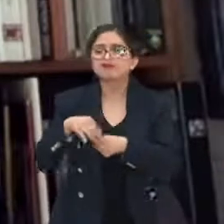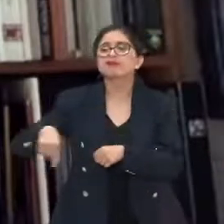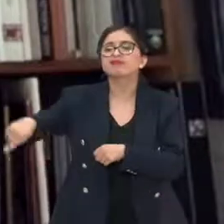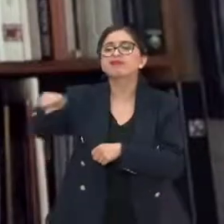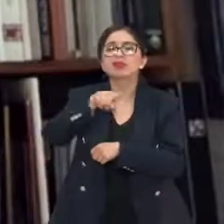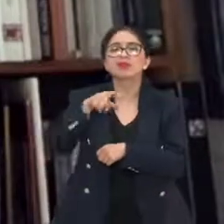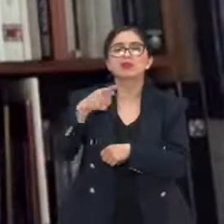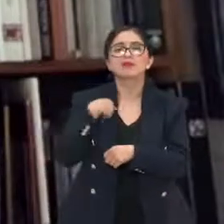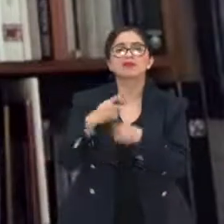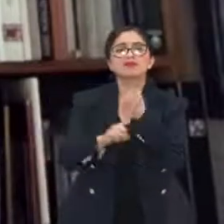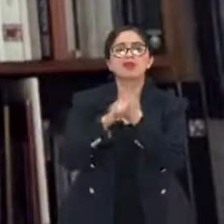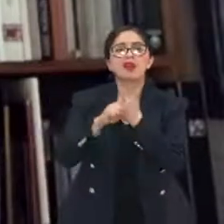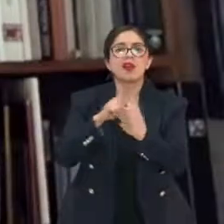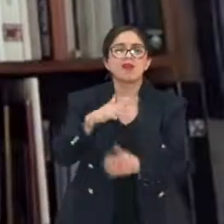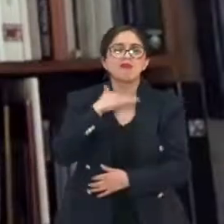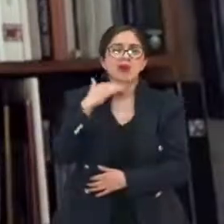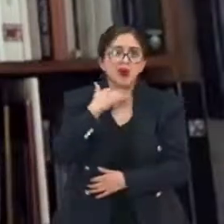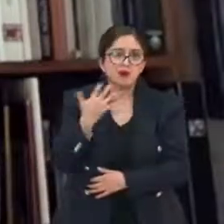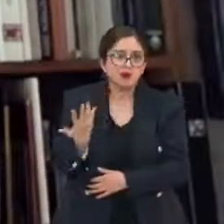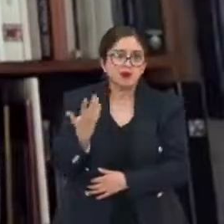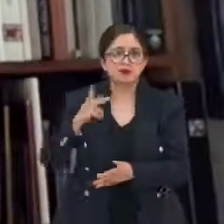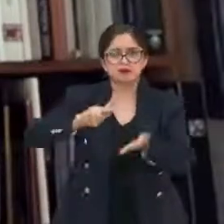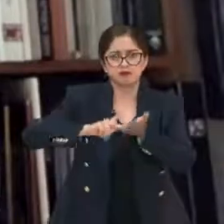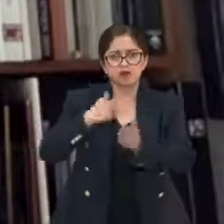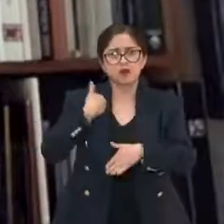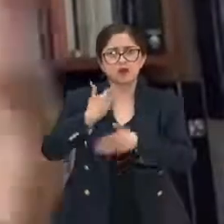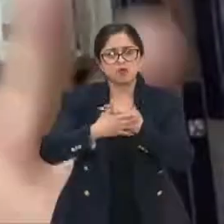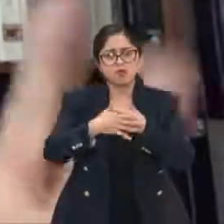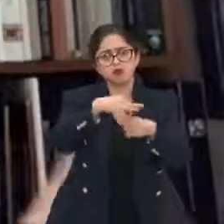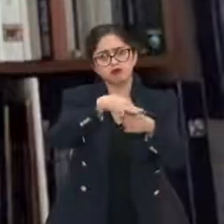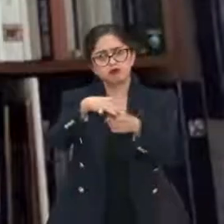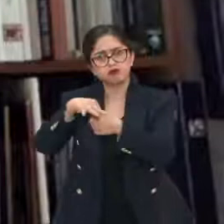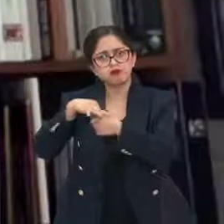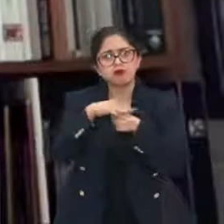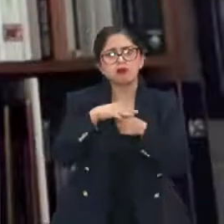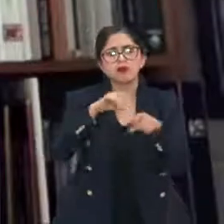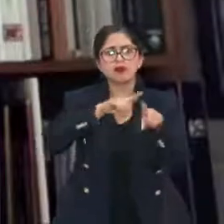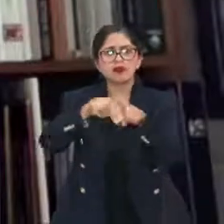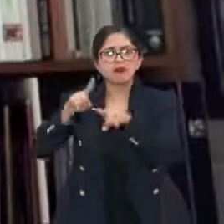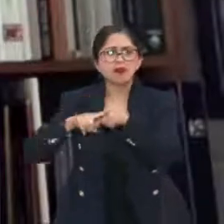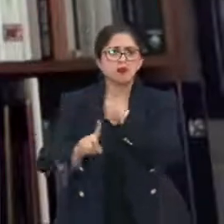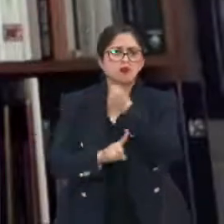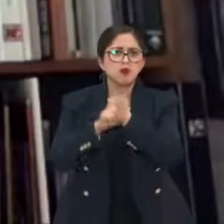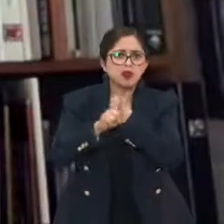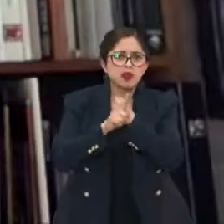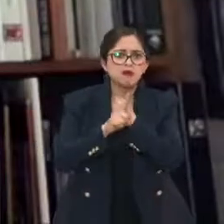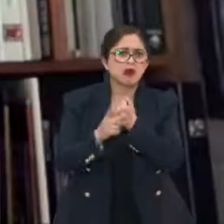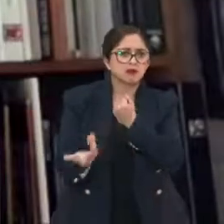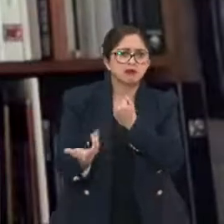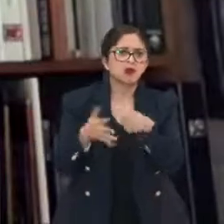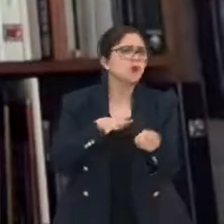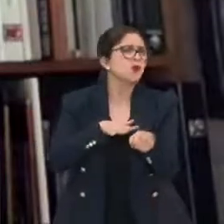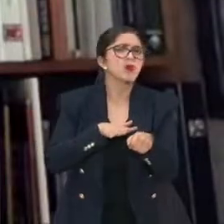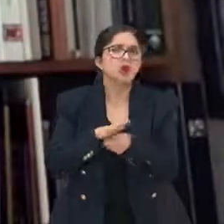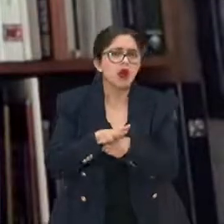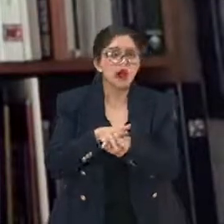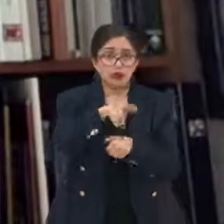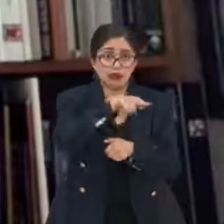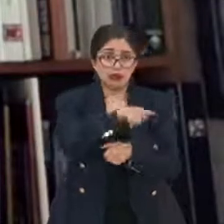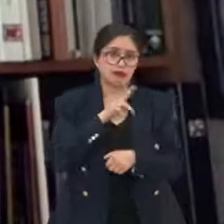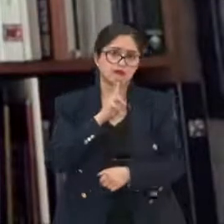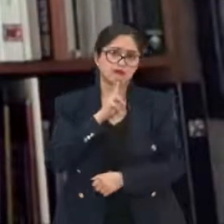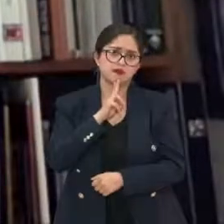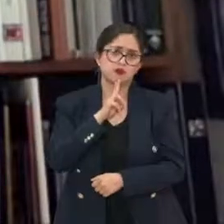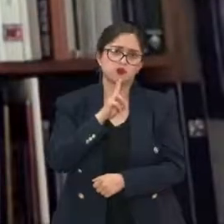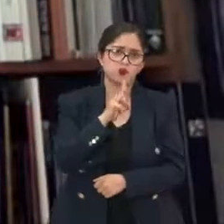right because we were victims of the fraud, with all the risks